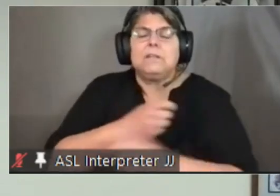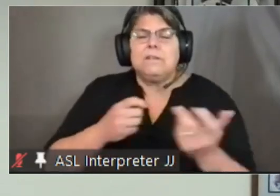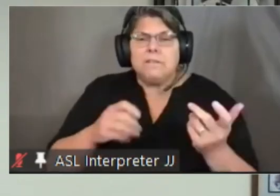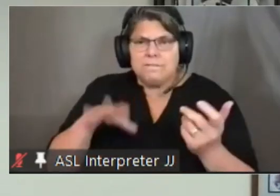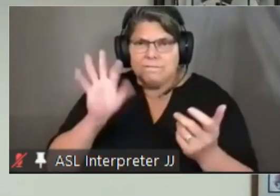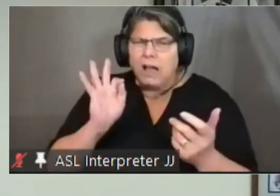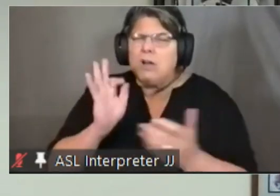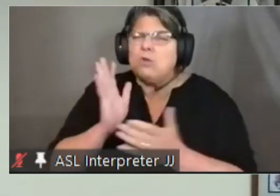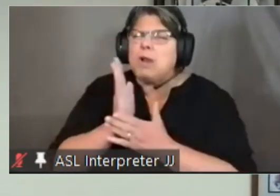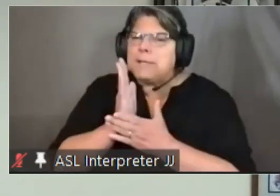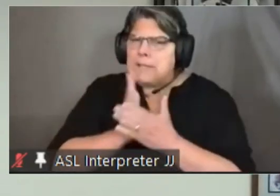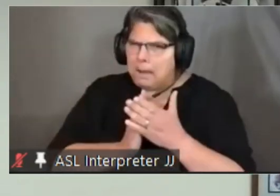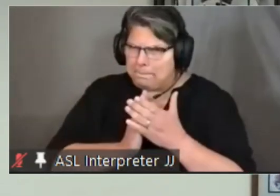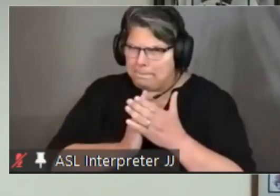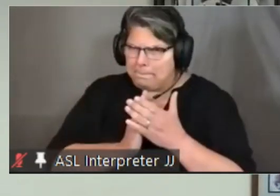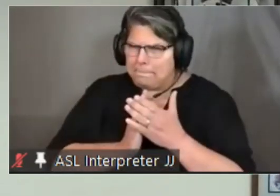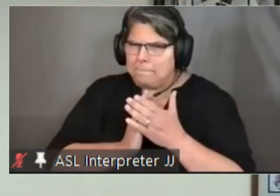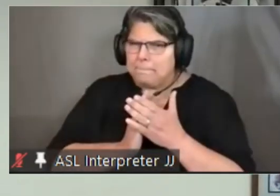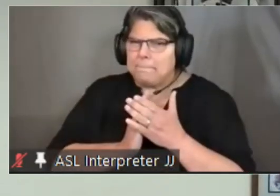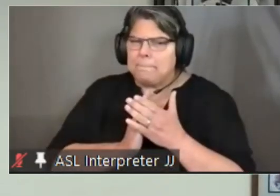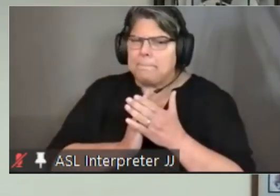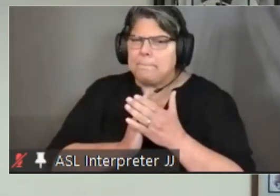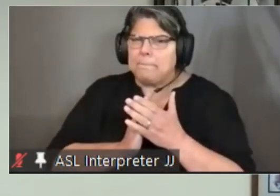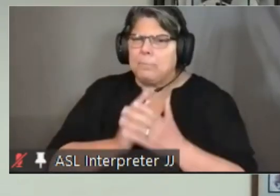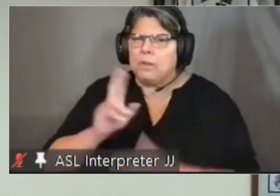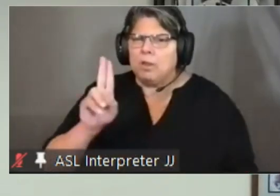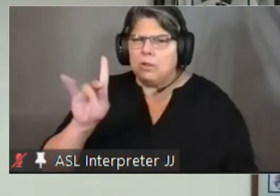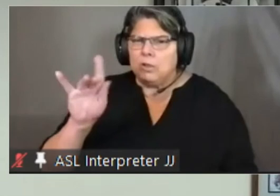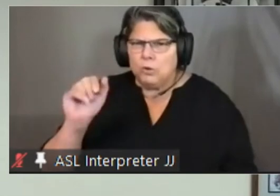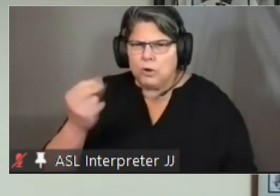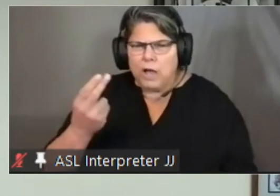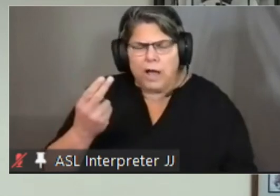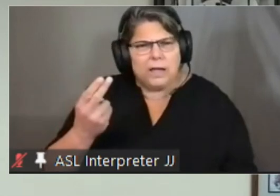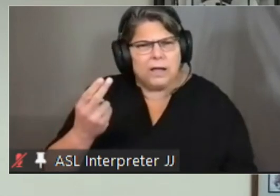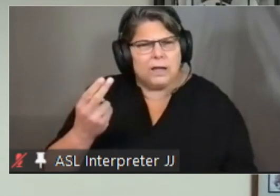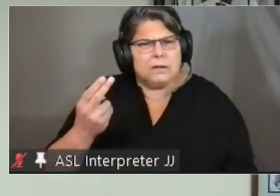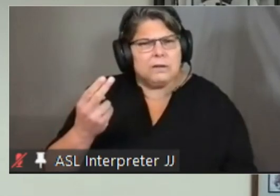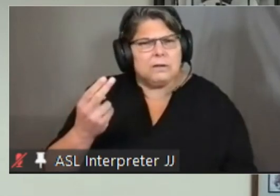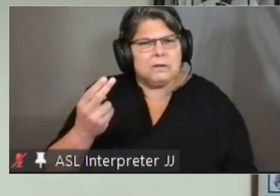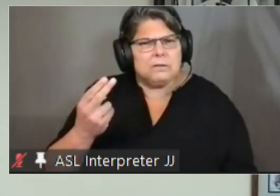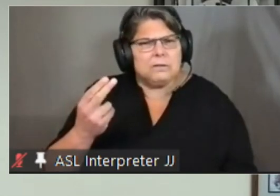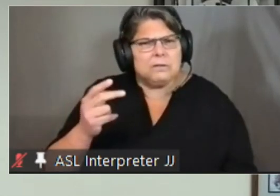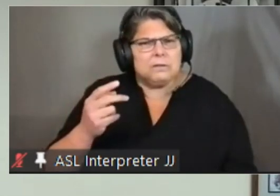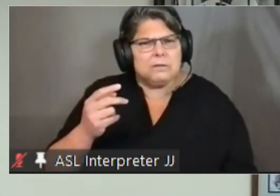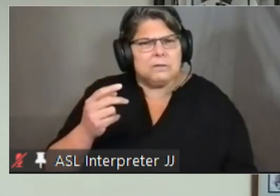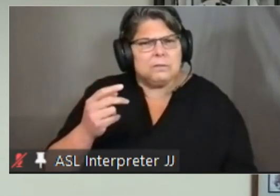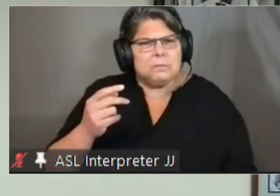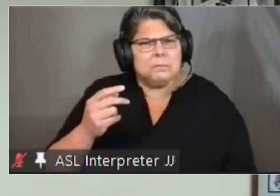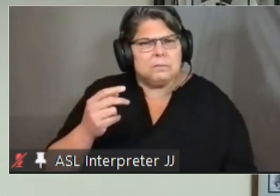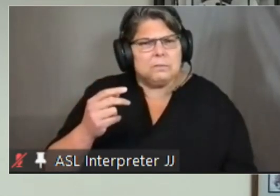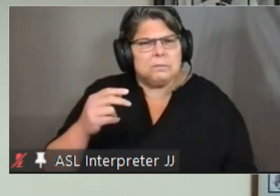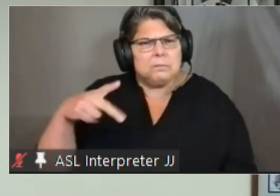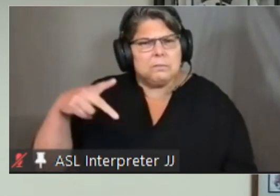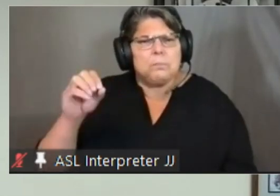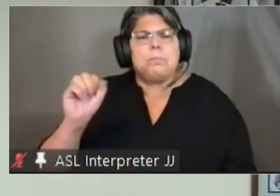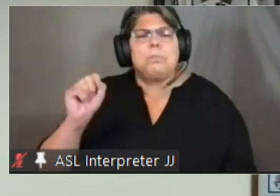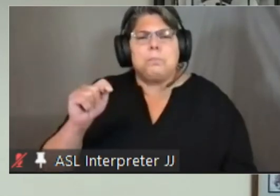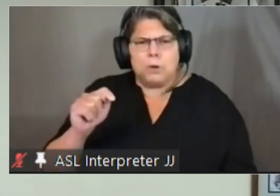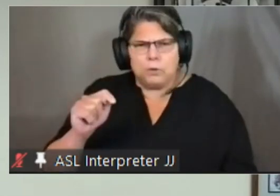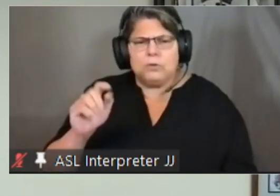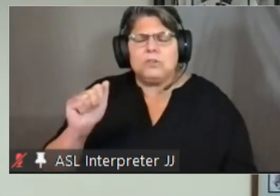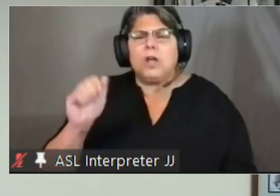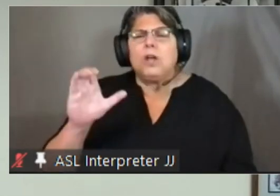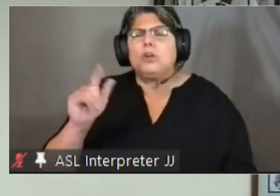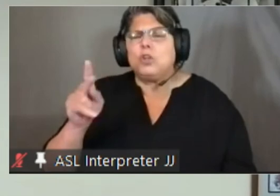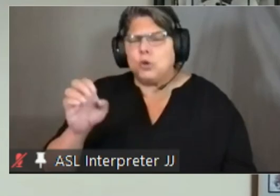some uh that were at ukiah post acute um and uh and some others that were at mountain butte